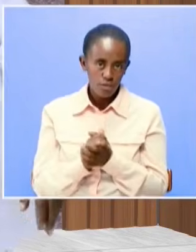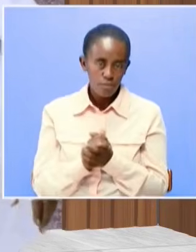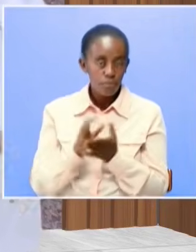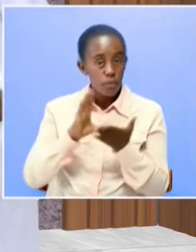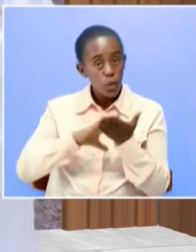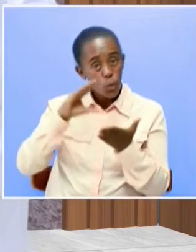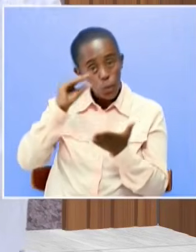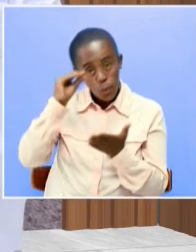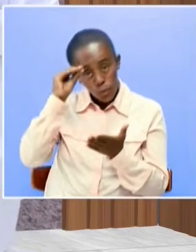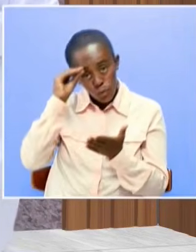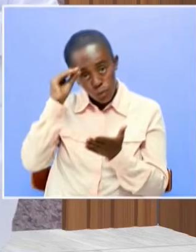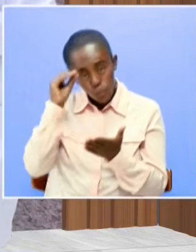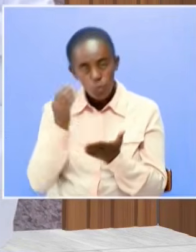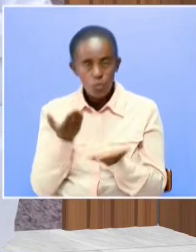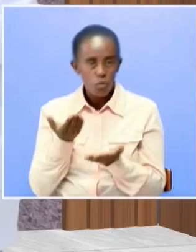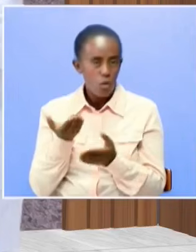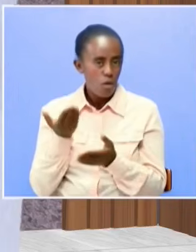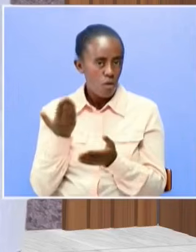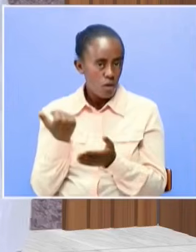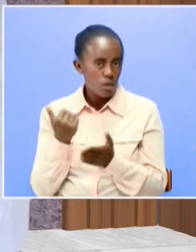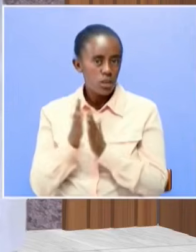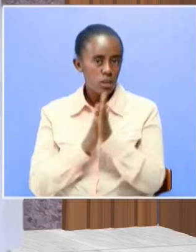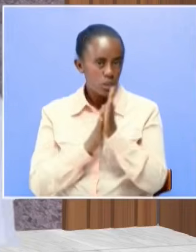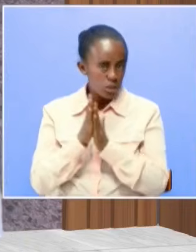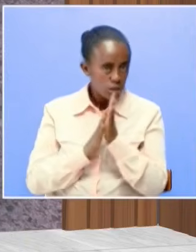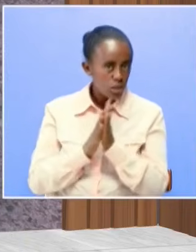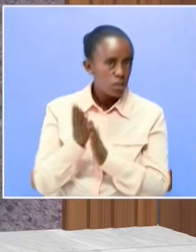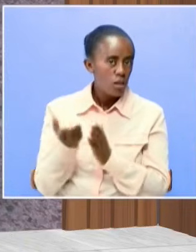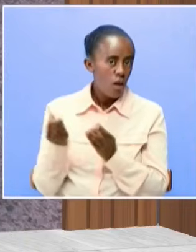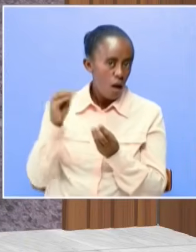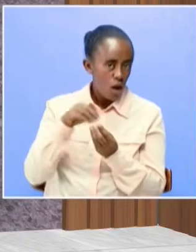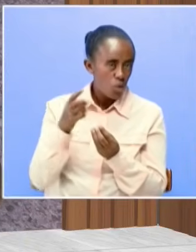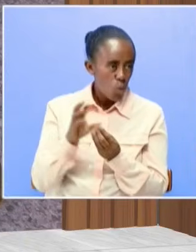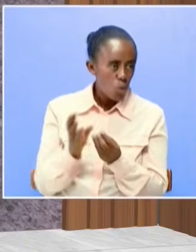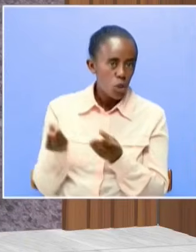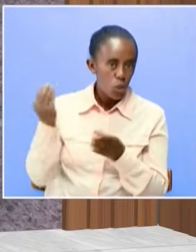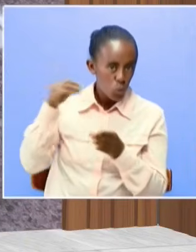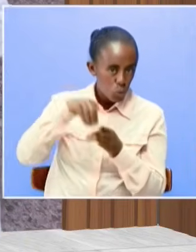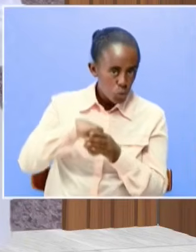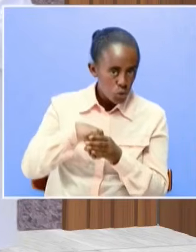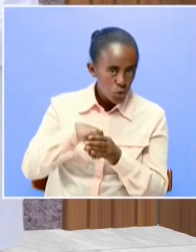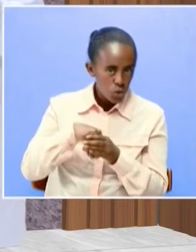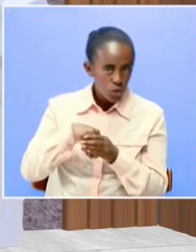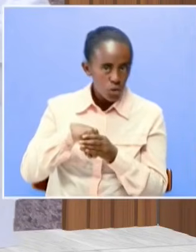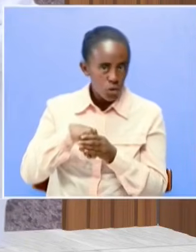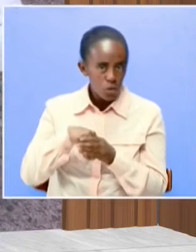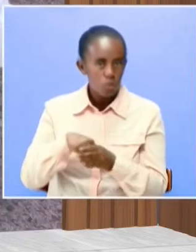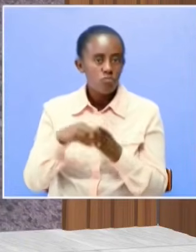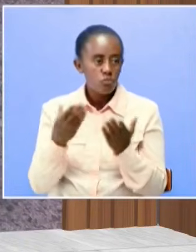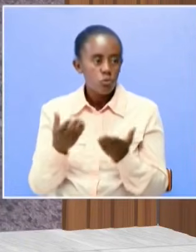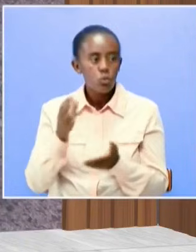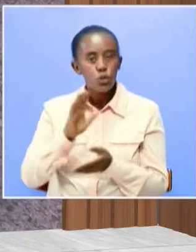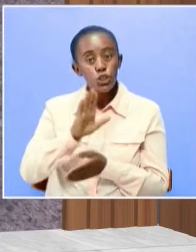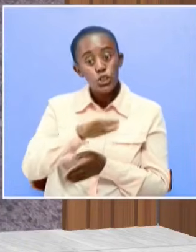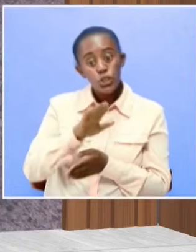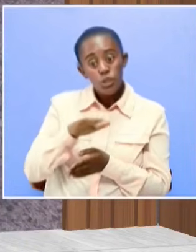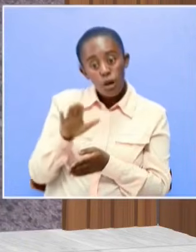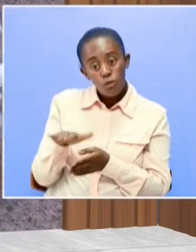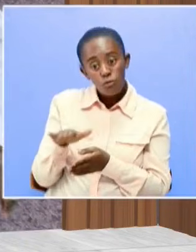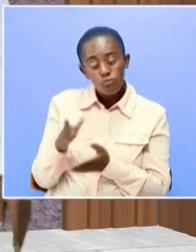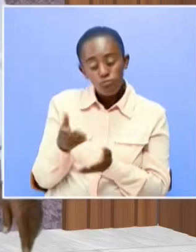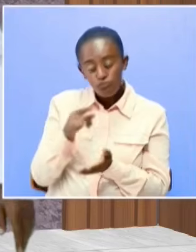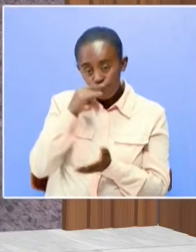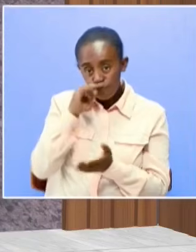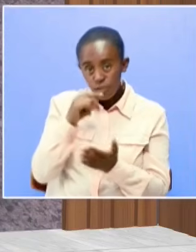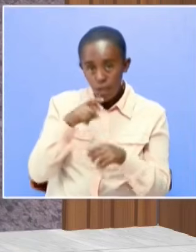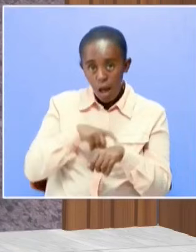Education and early interests should be added or included here. Another one is childhood experiences.